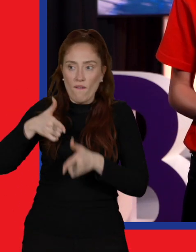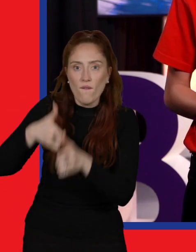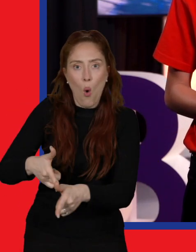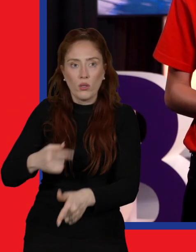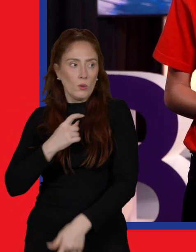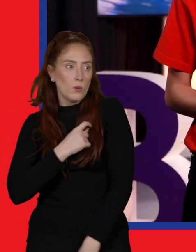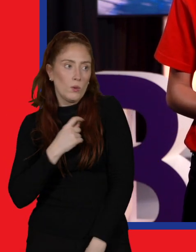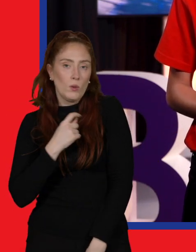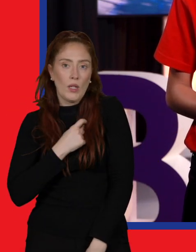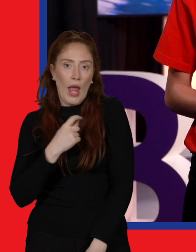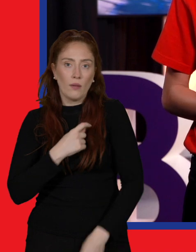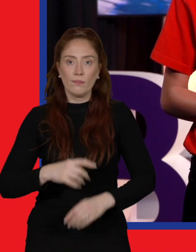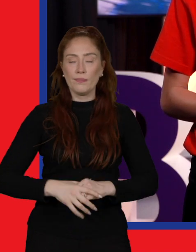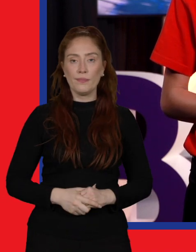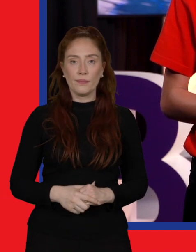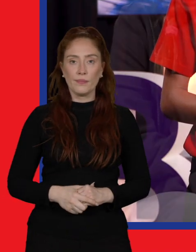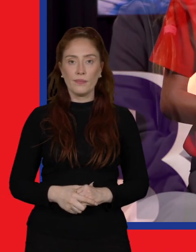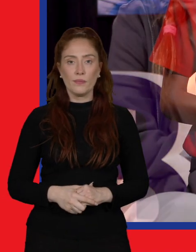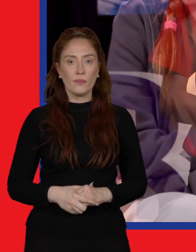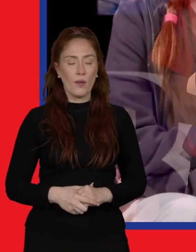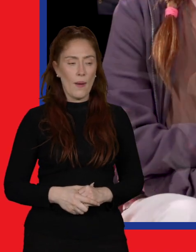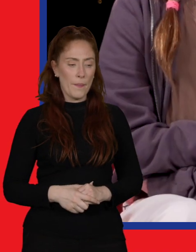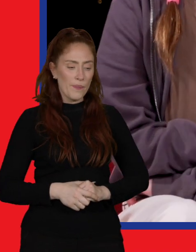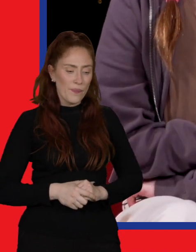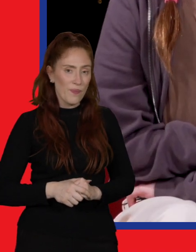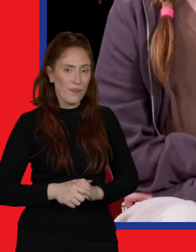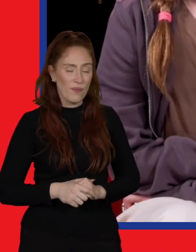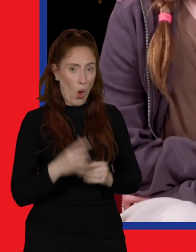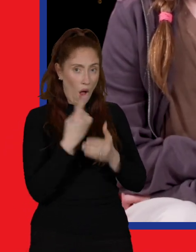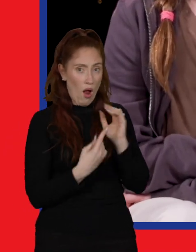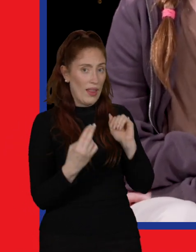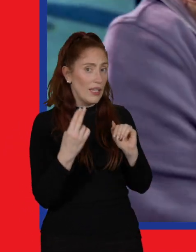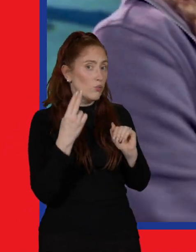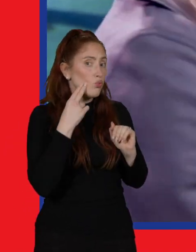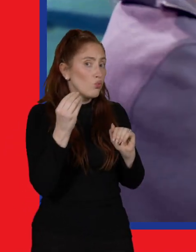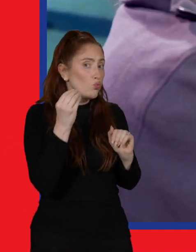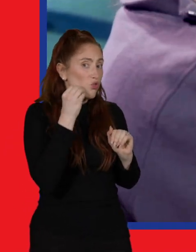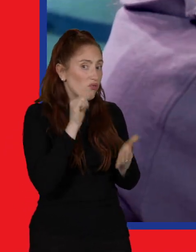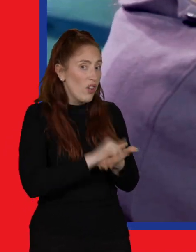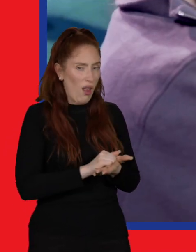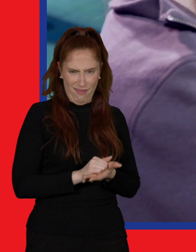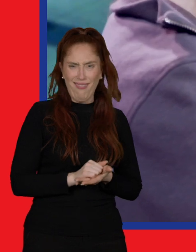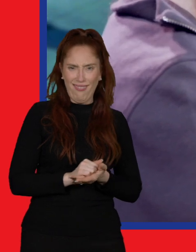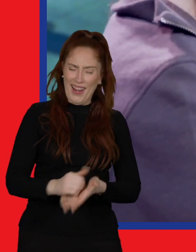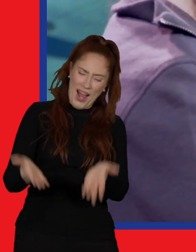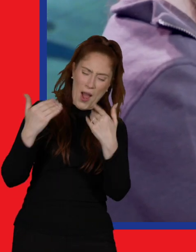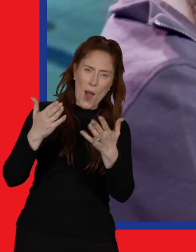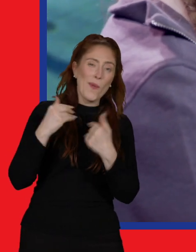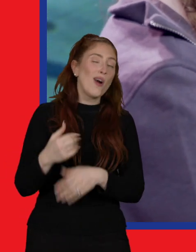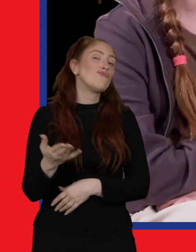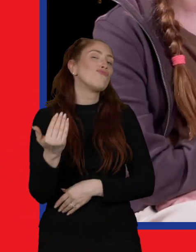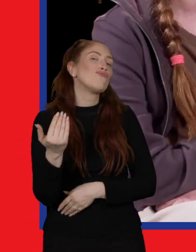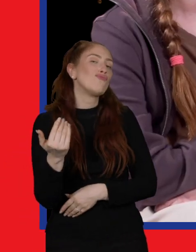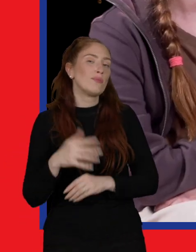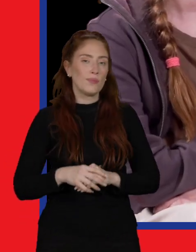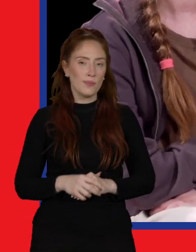fear and without being forced to do it. I suppose it's just on the cheek though, right? Yeah,